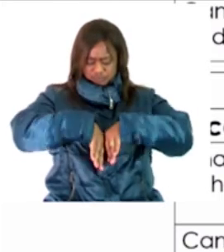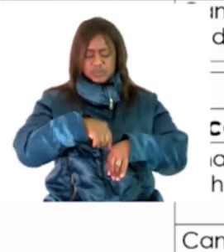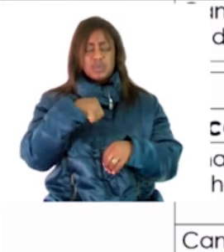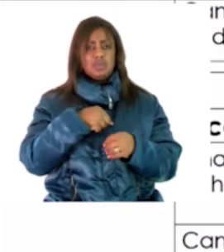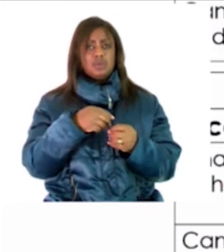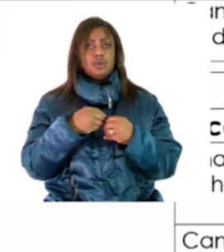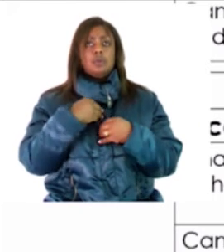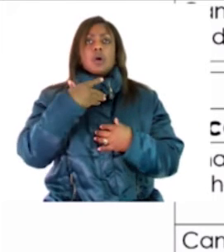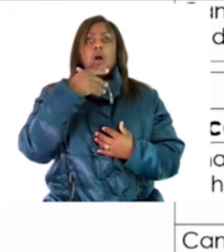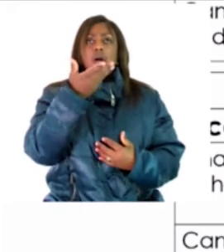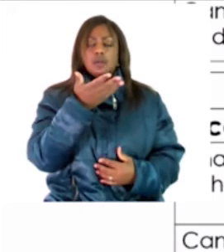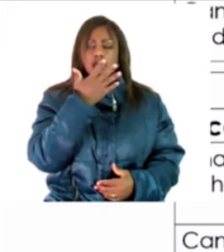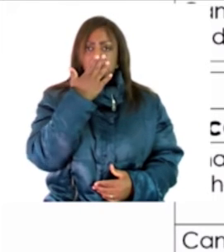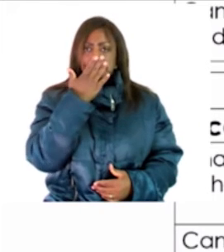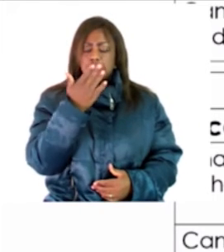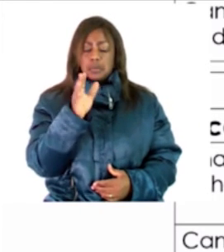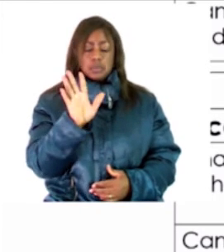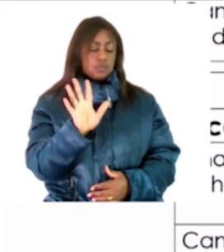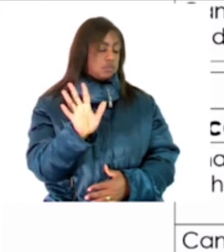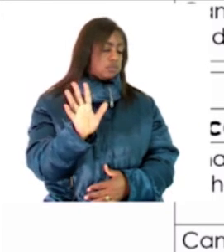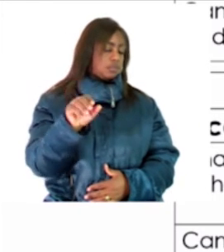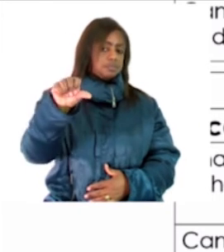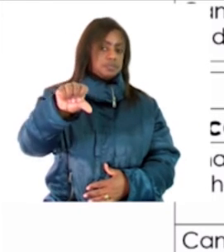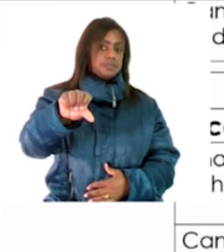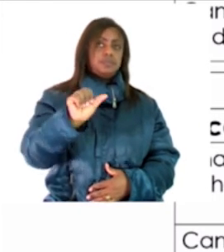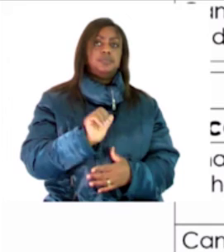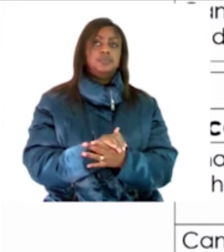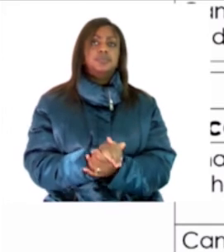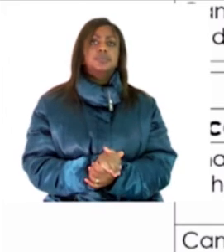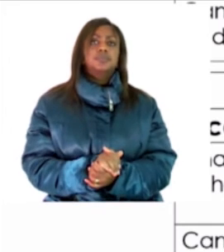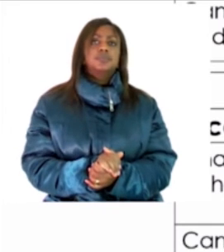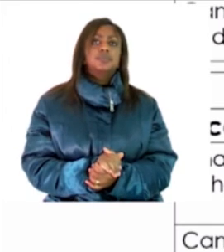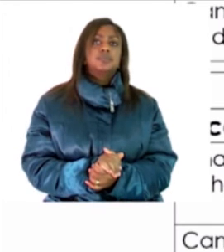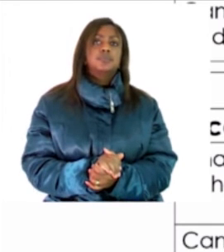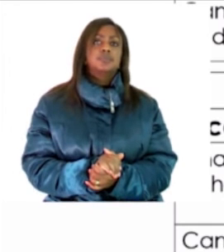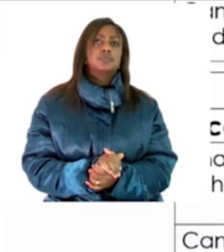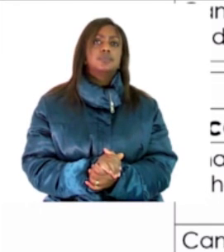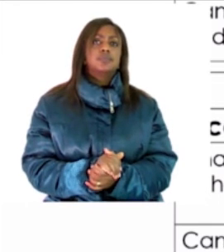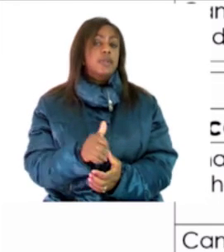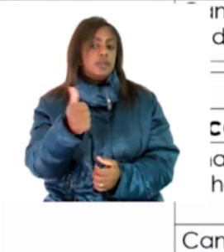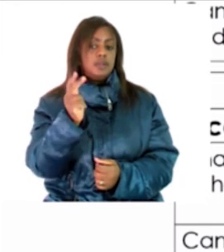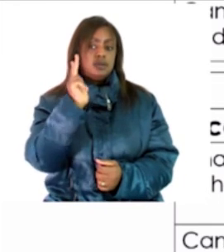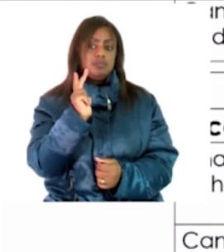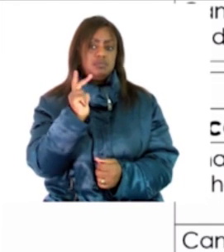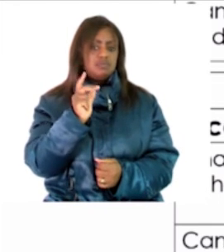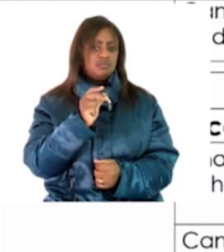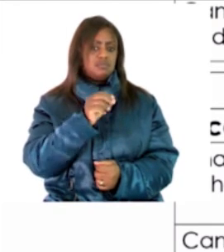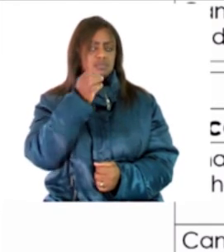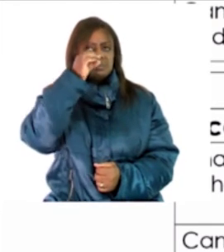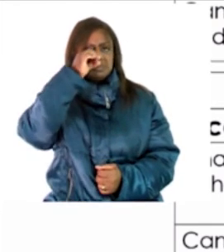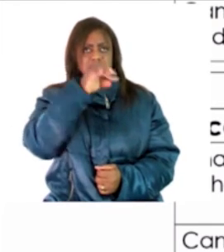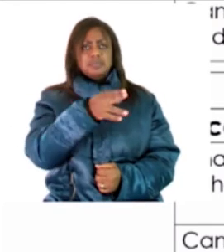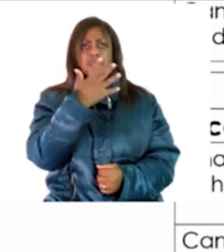your clothes. So you smell everywhere. And then sometimes people might not like that smell of cigarettes